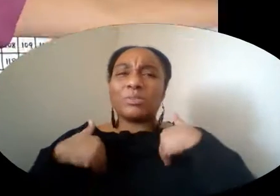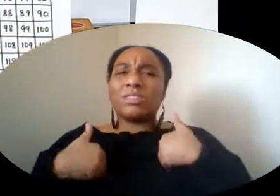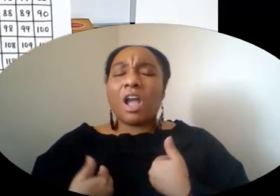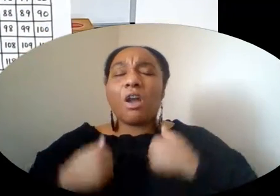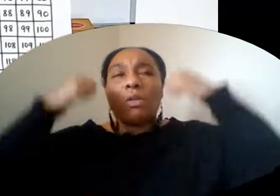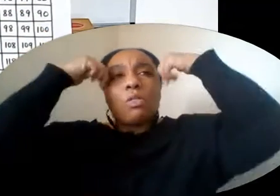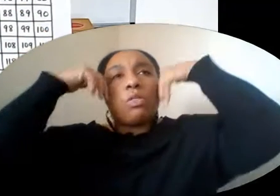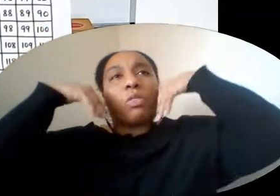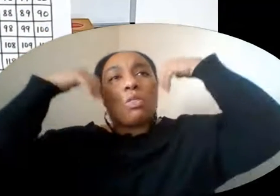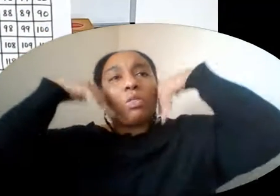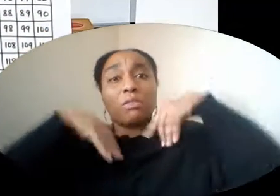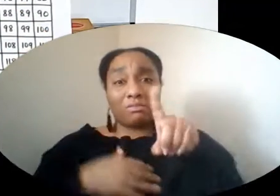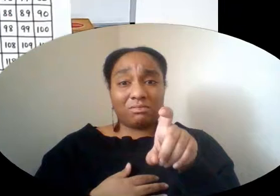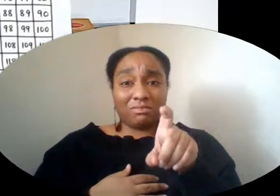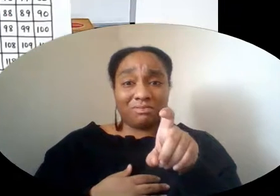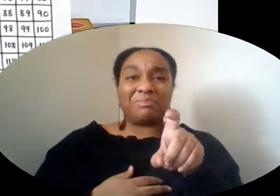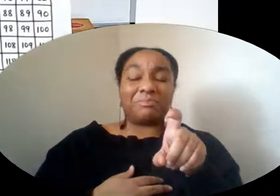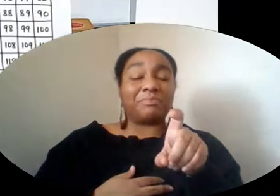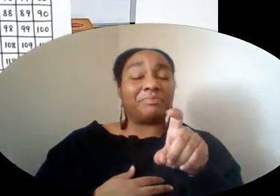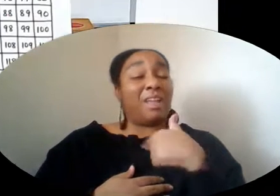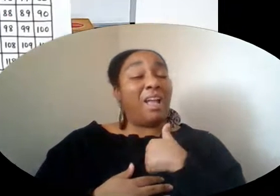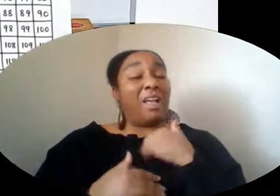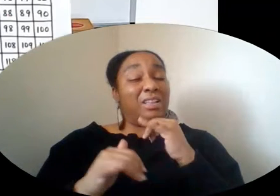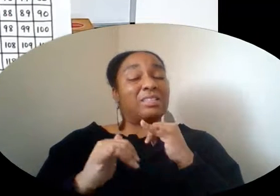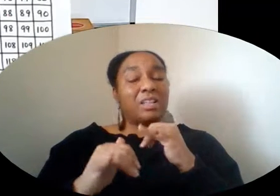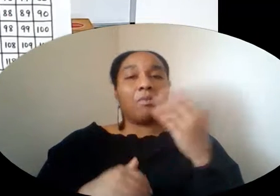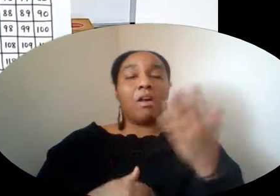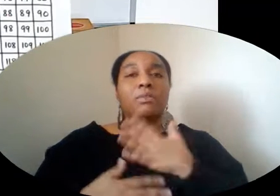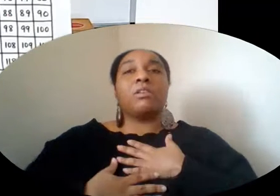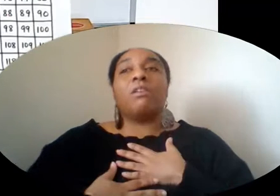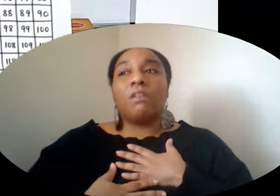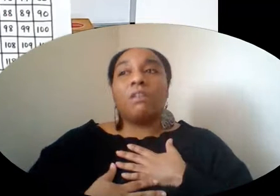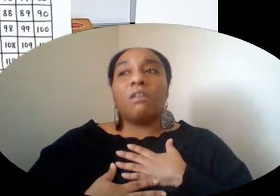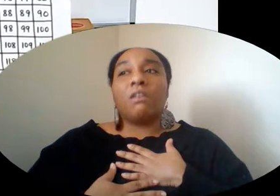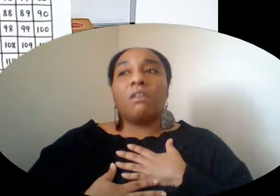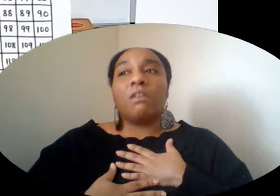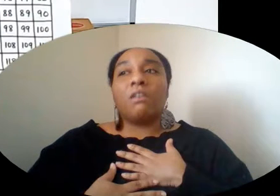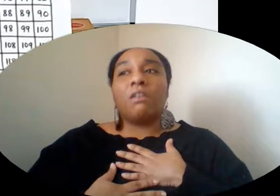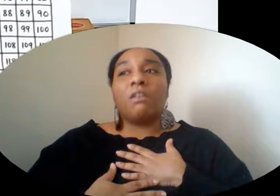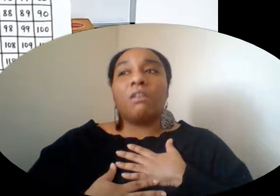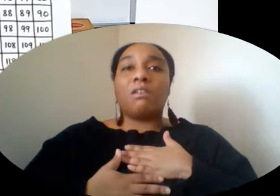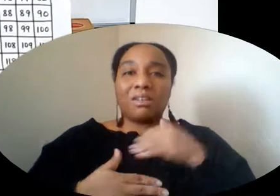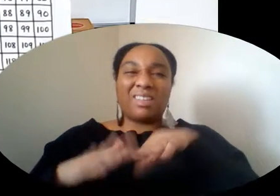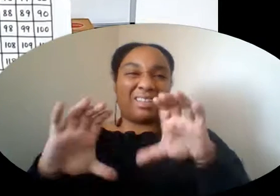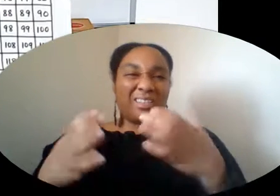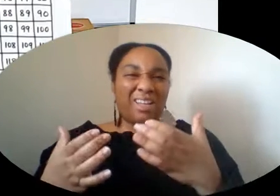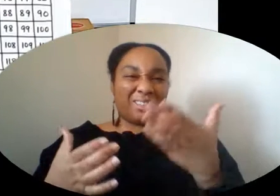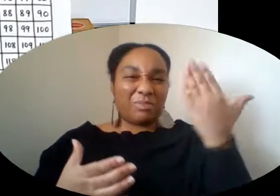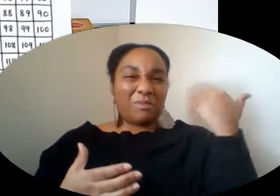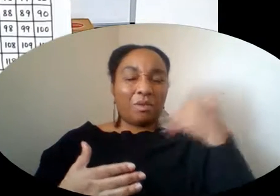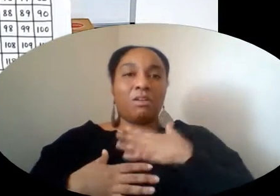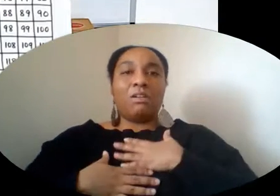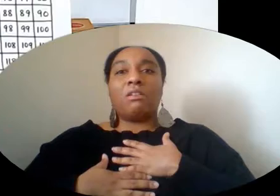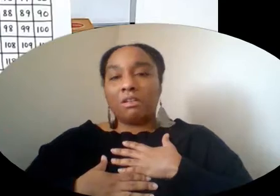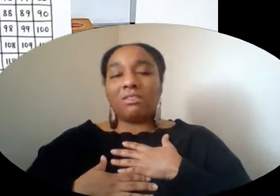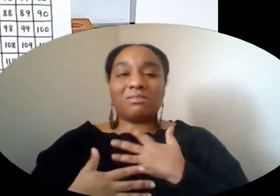if you were jumping all around? I would be. I always lost my breath in class when we did this. Okay. So,